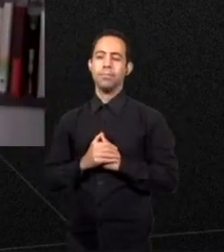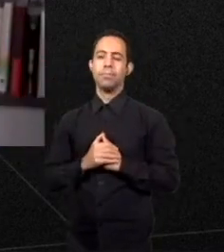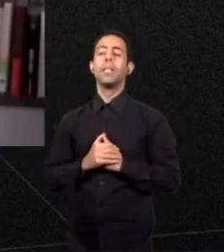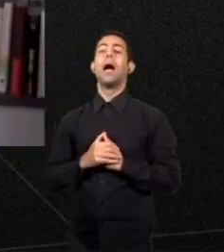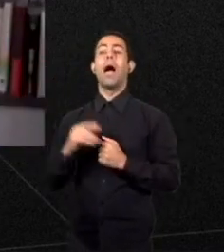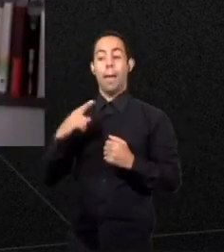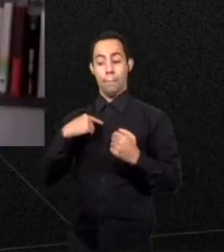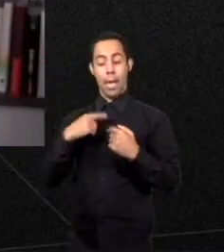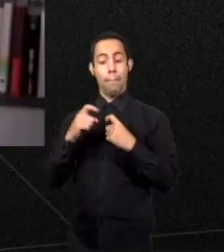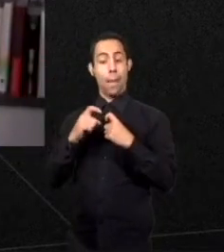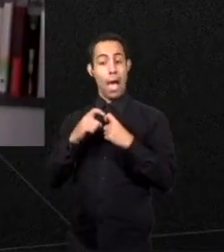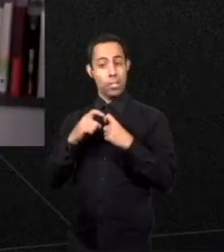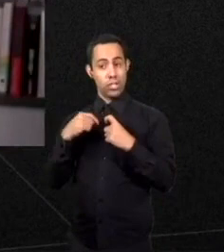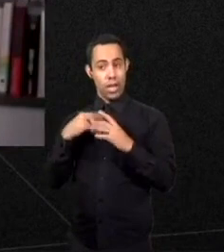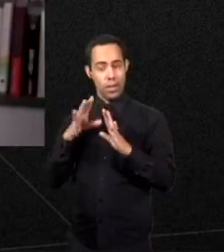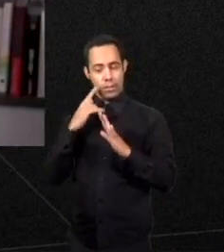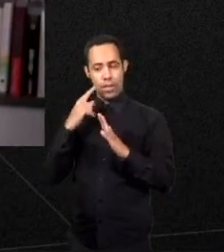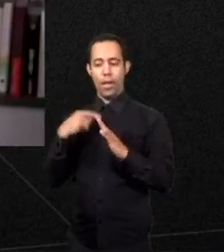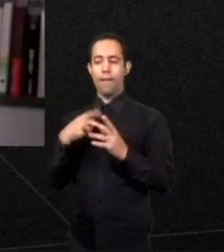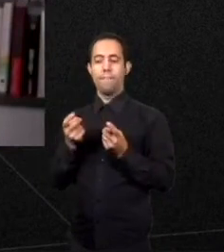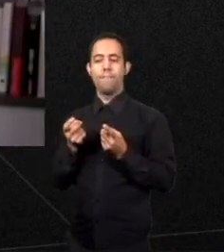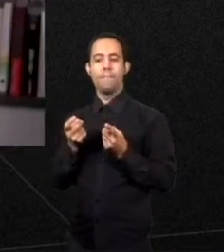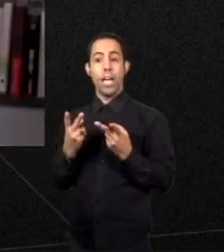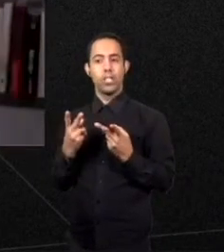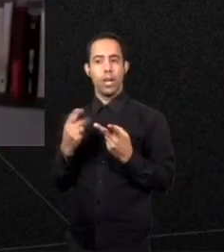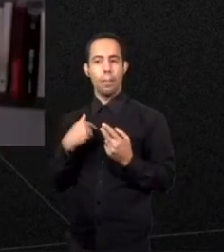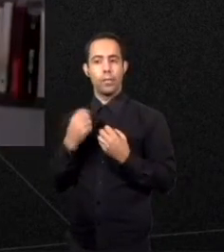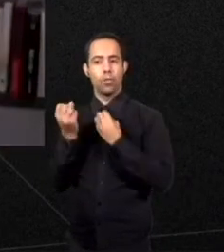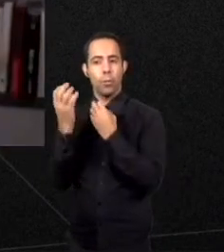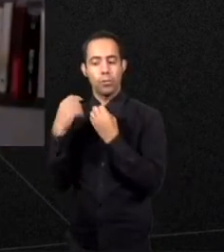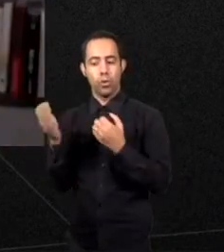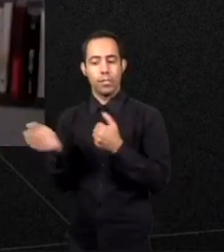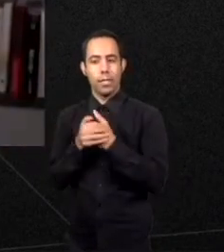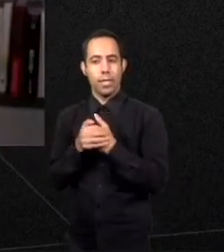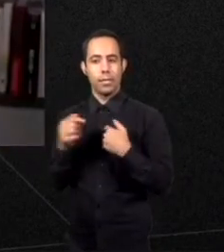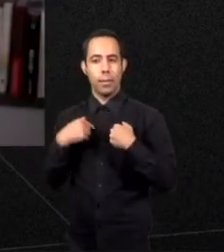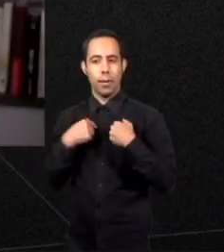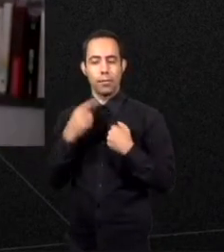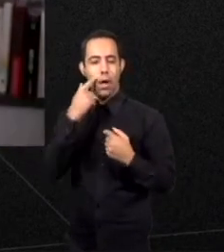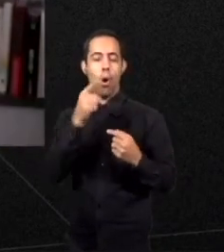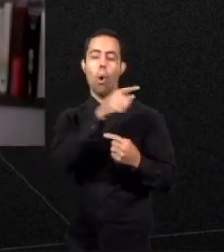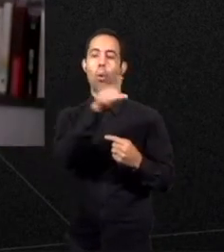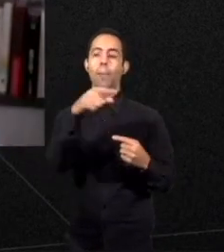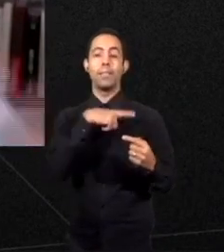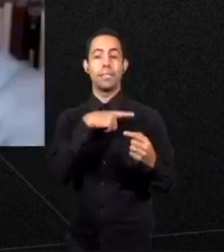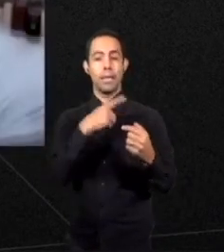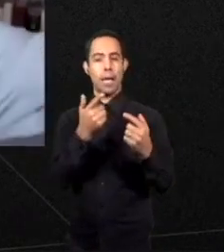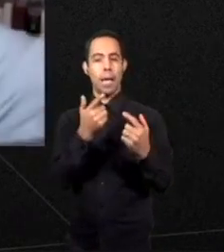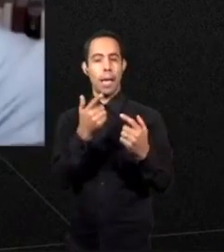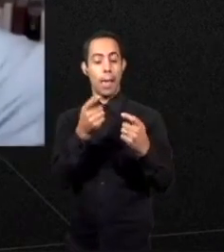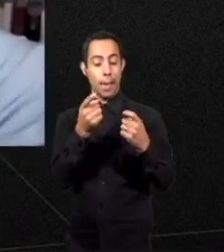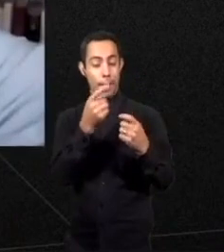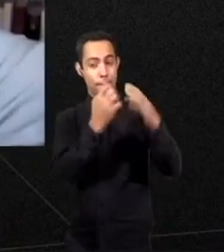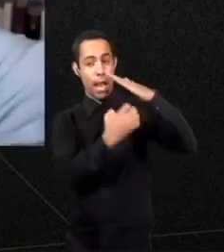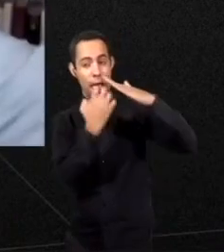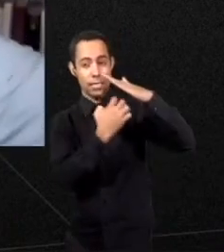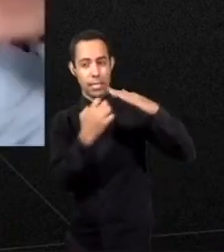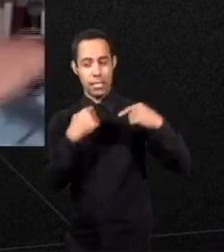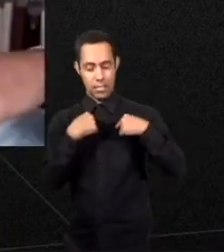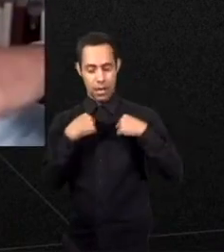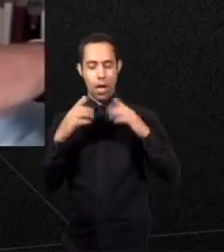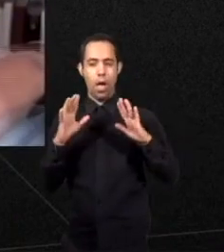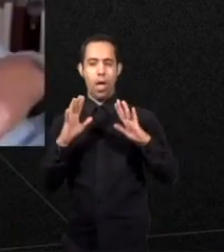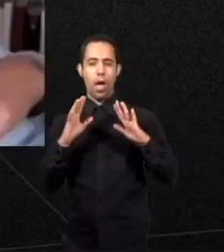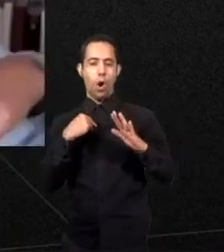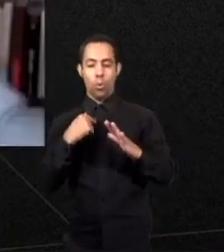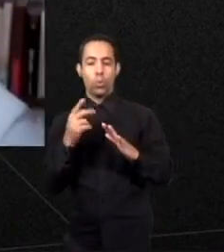sells my private information to a corporation to make money on me, or to some political party to